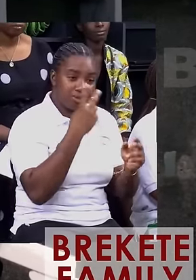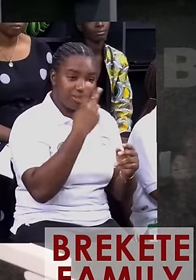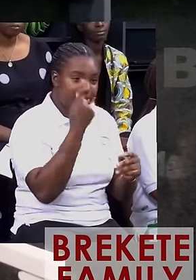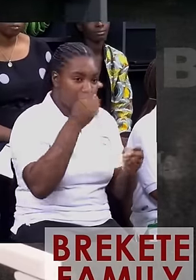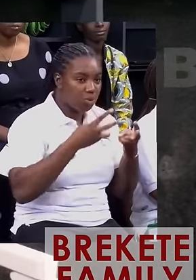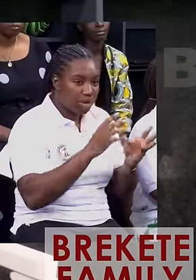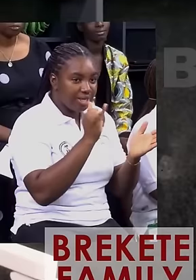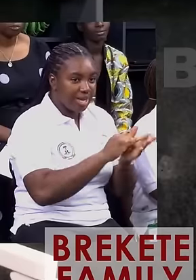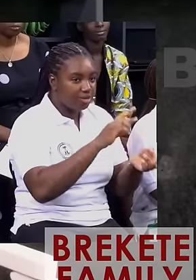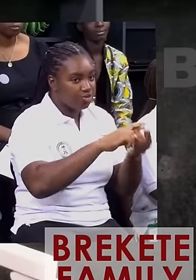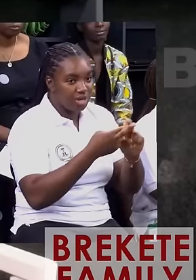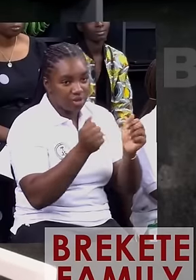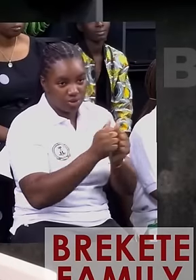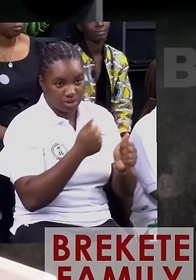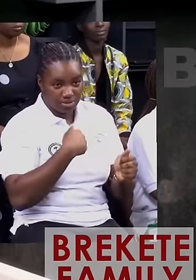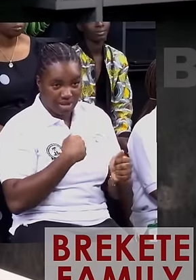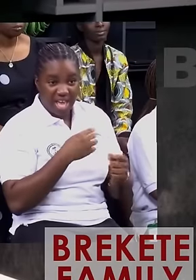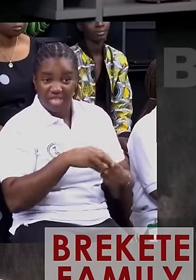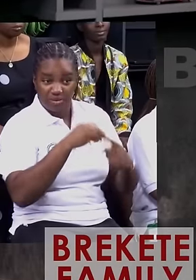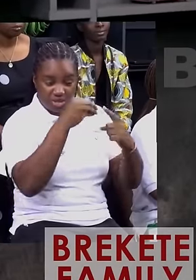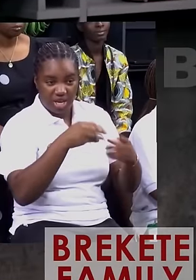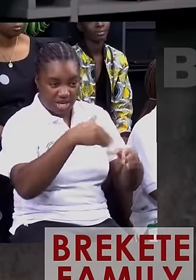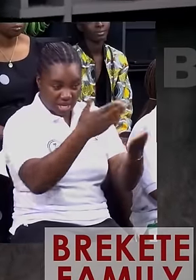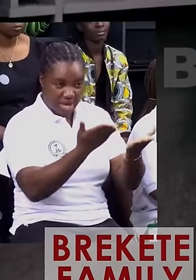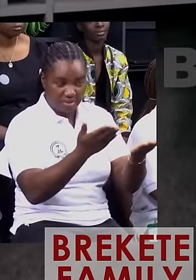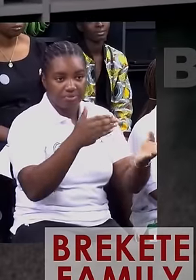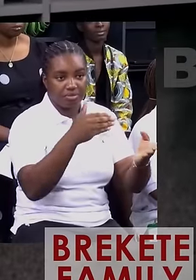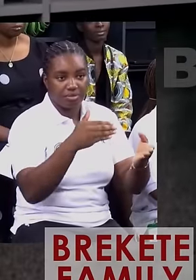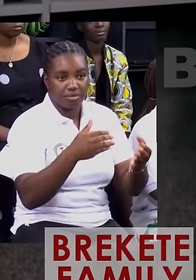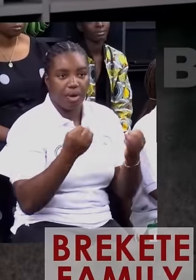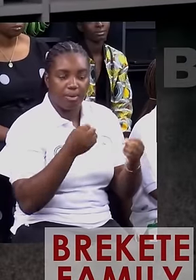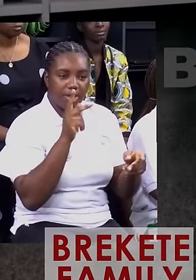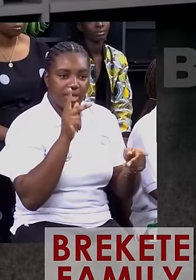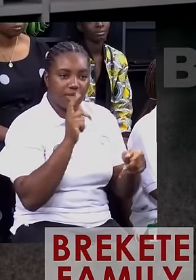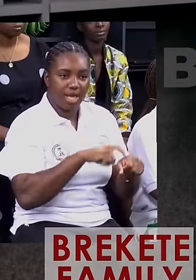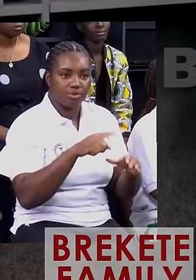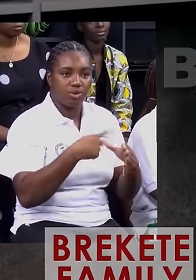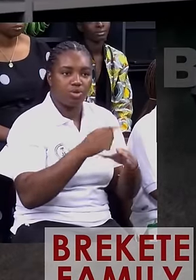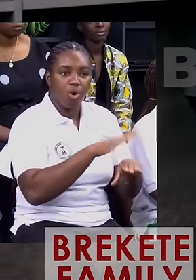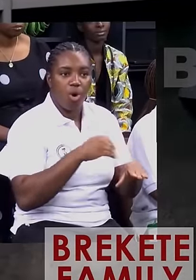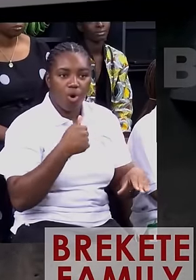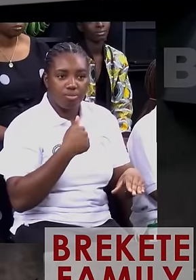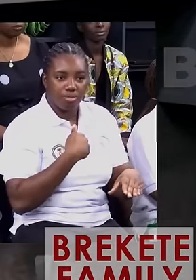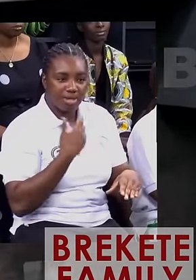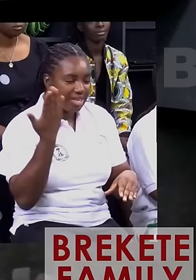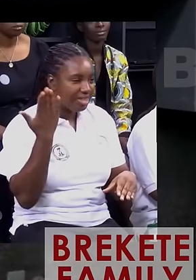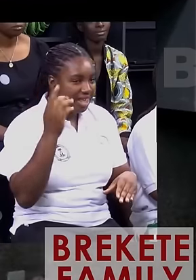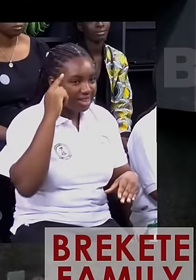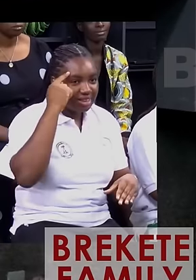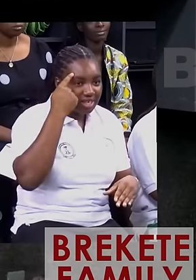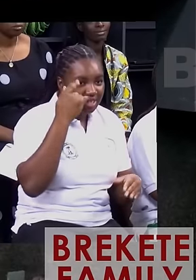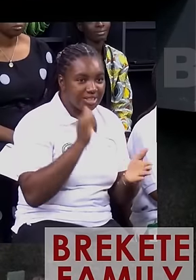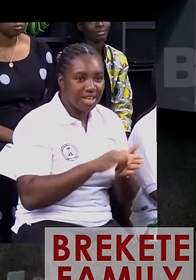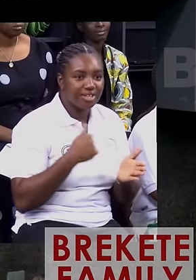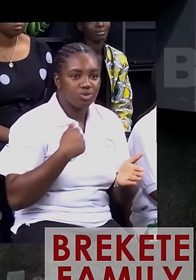that you relate with me, especially on the in the studio, like the many sometimes when you call me, they will have an impression as if